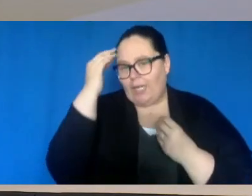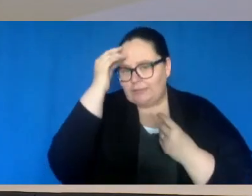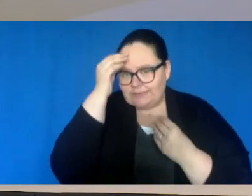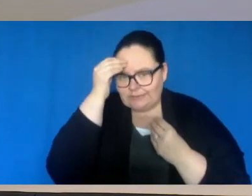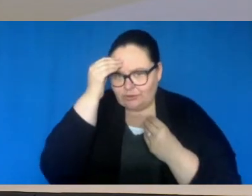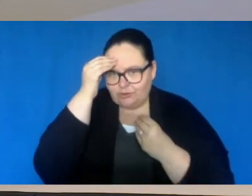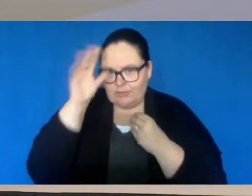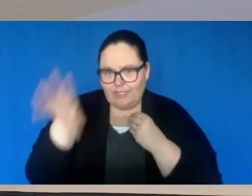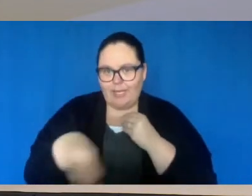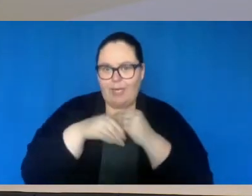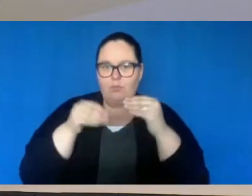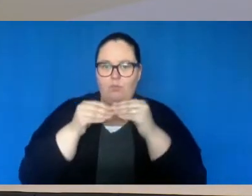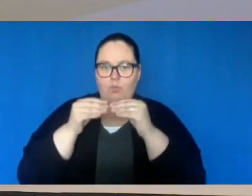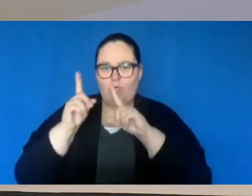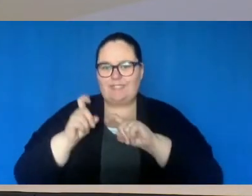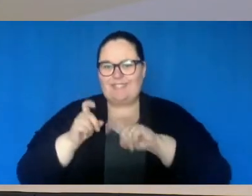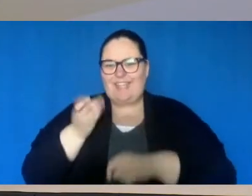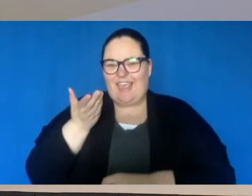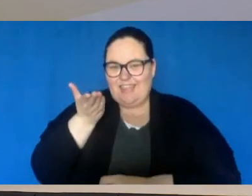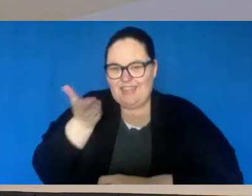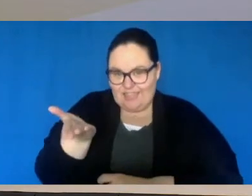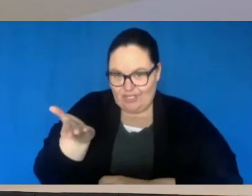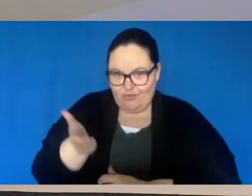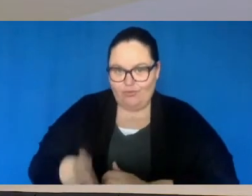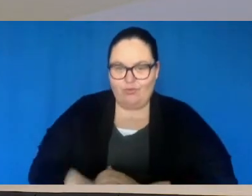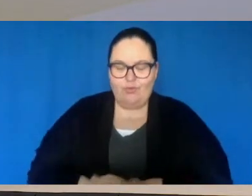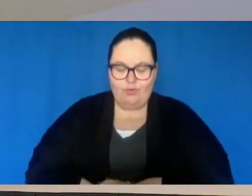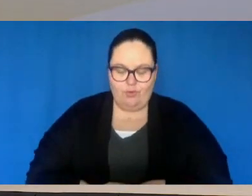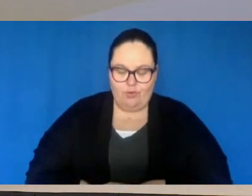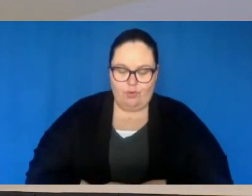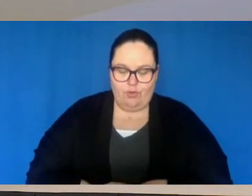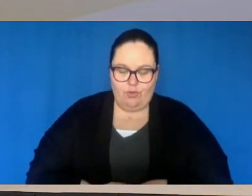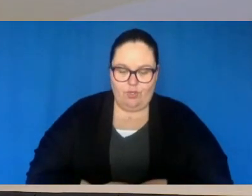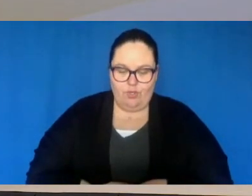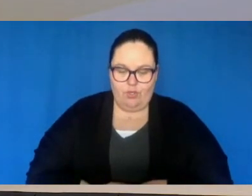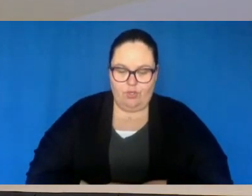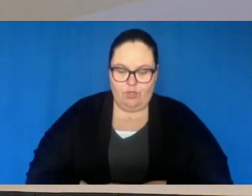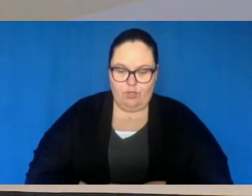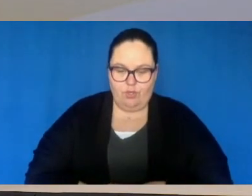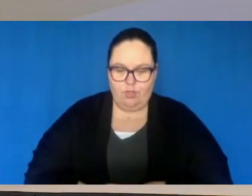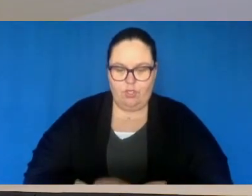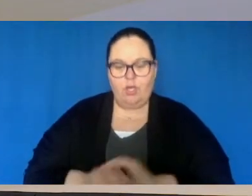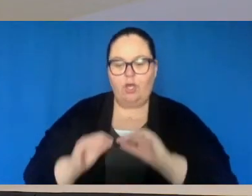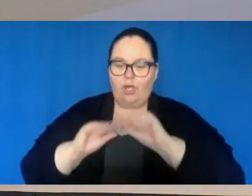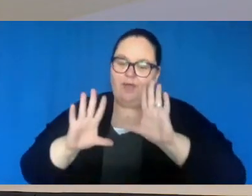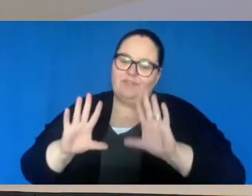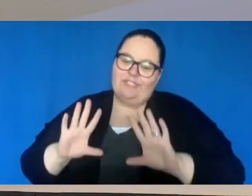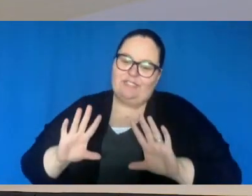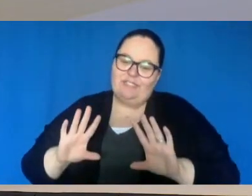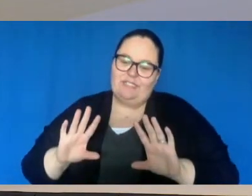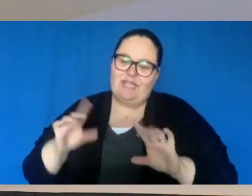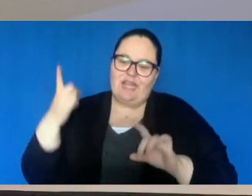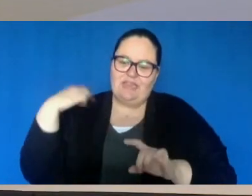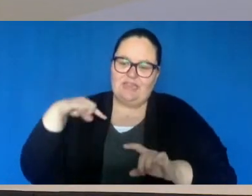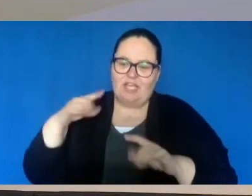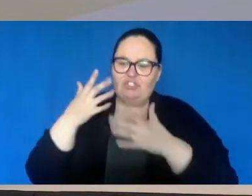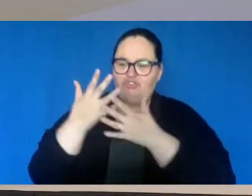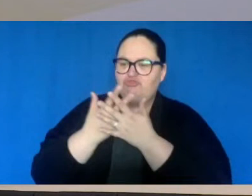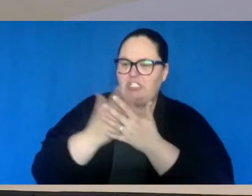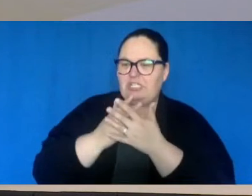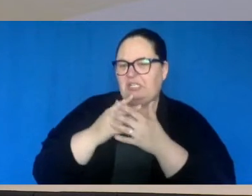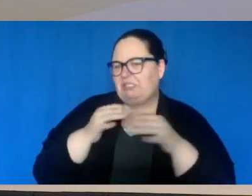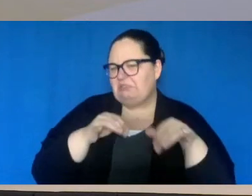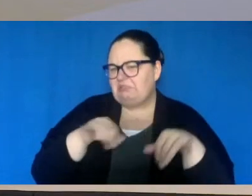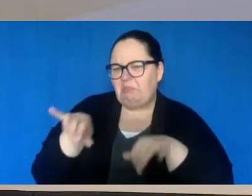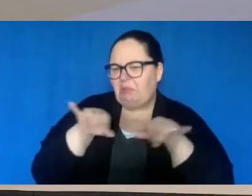adding additional testing there, we had obviously the similar kind of screening for everyone last year, but to also